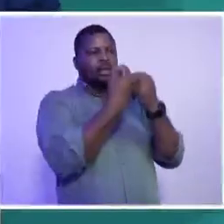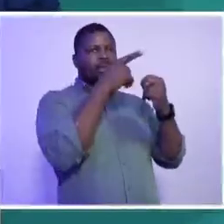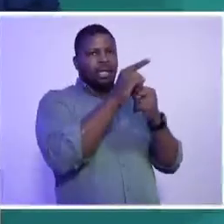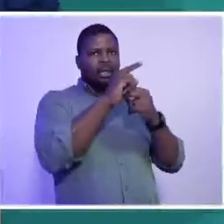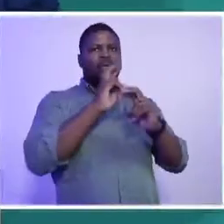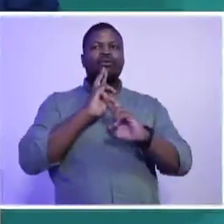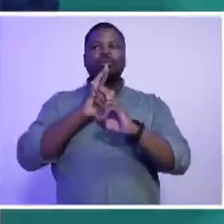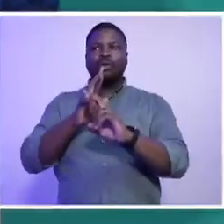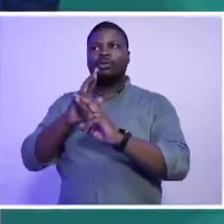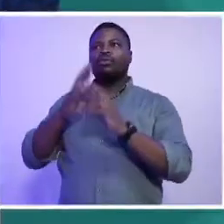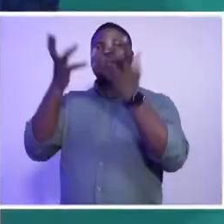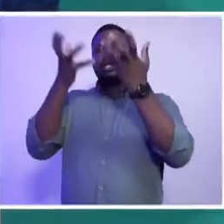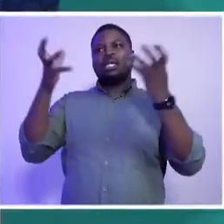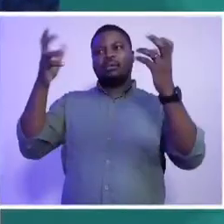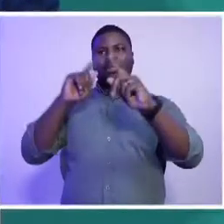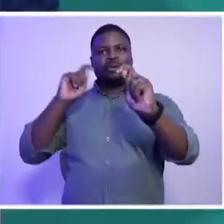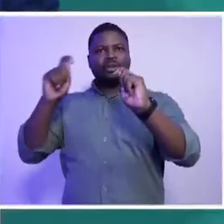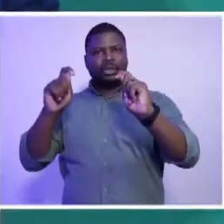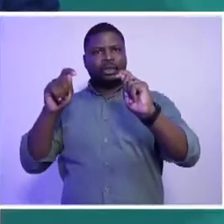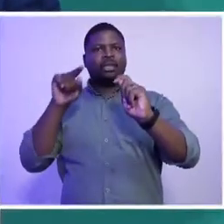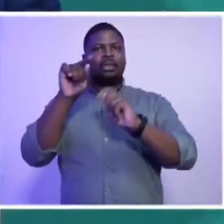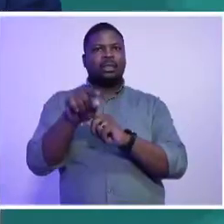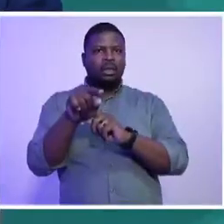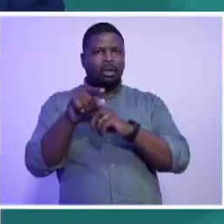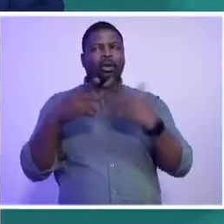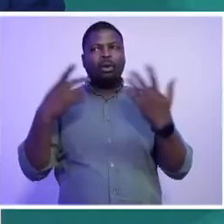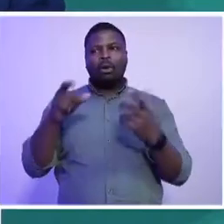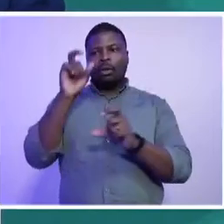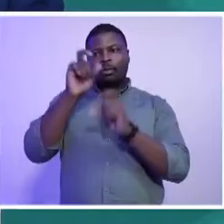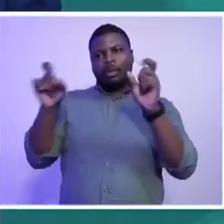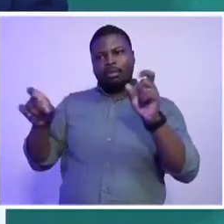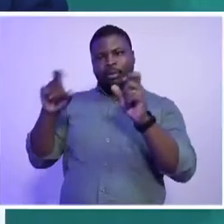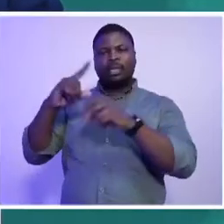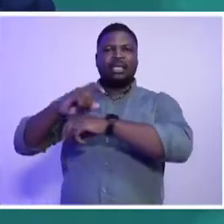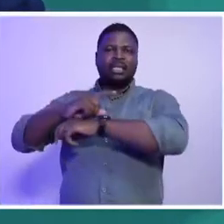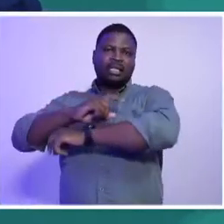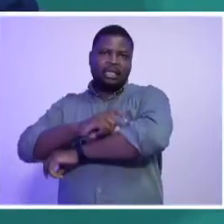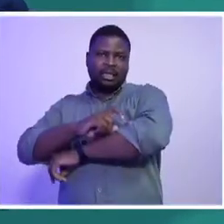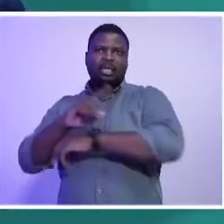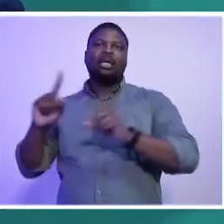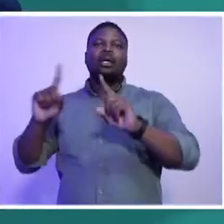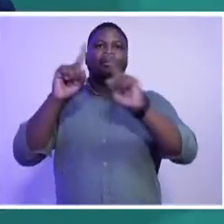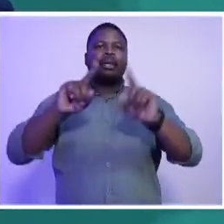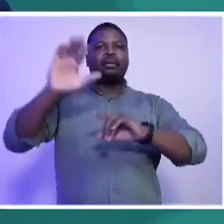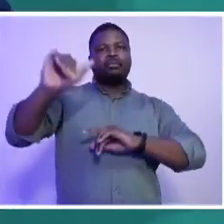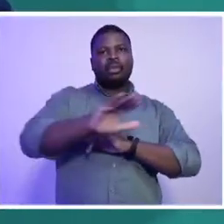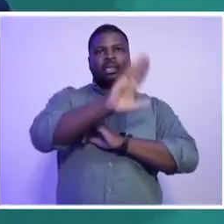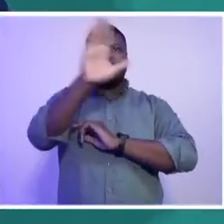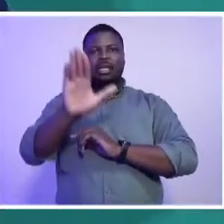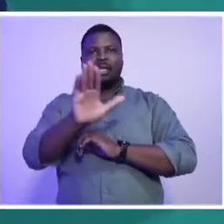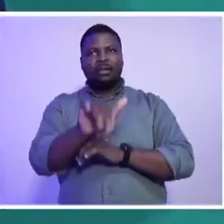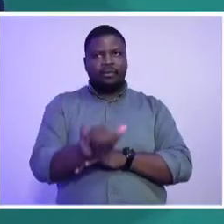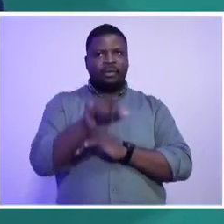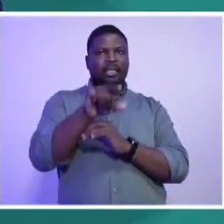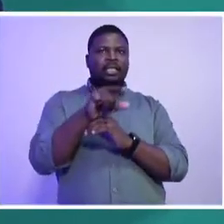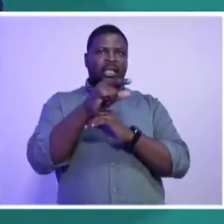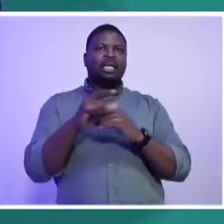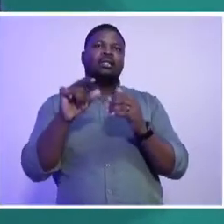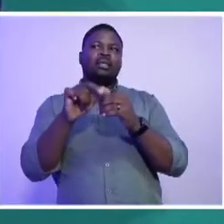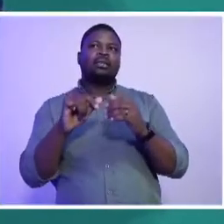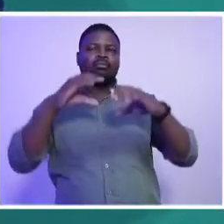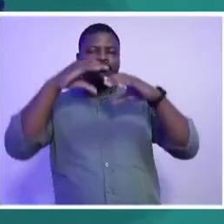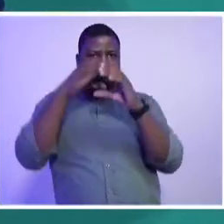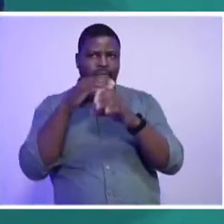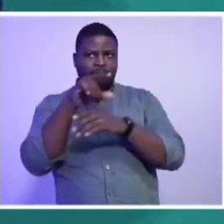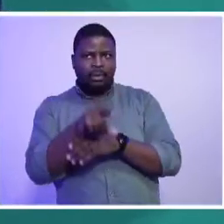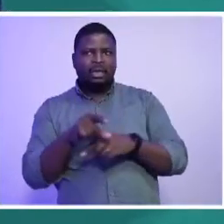to climate change, emerging pests and diseases, but in terms of the African continental priorities and the global